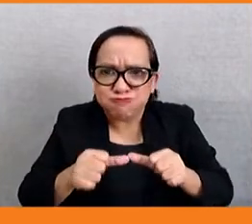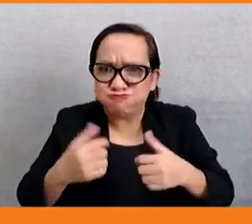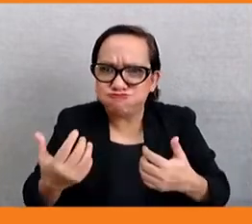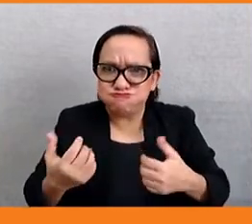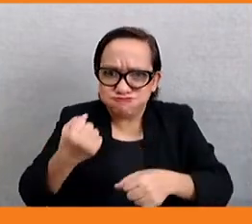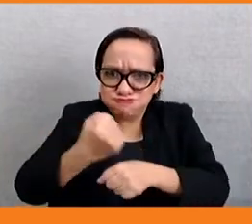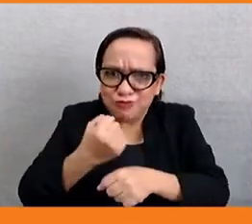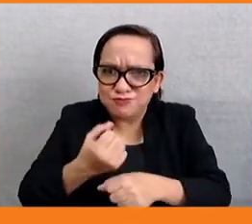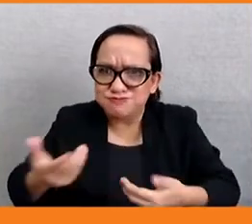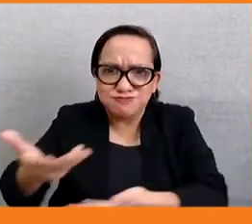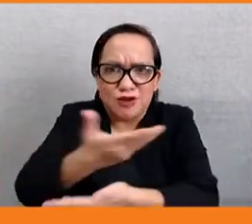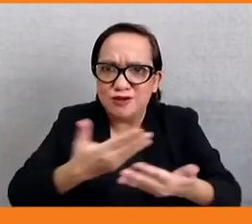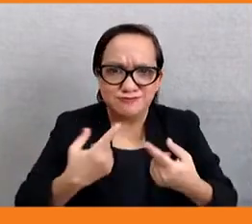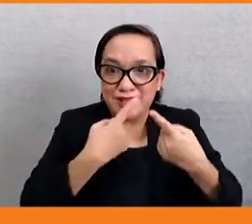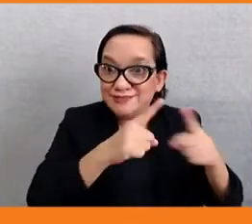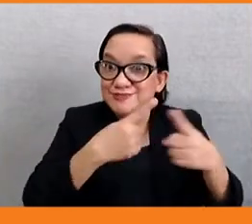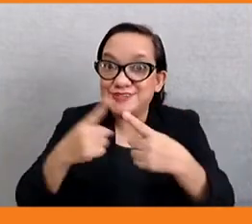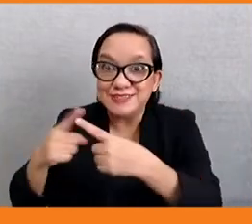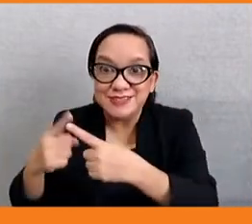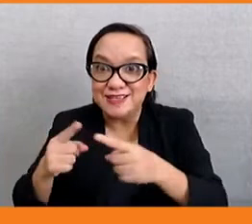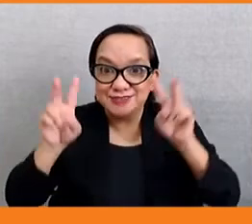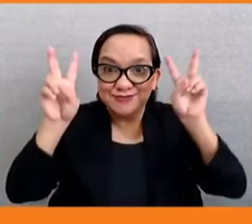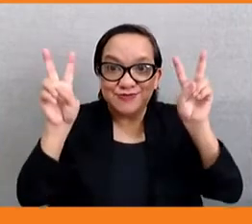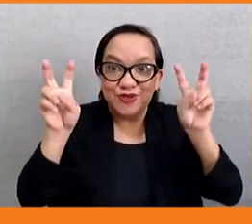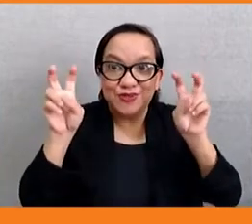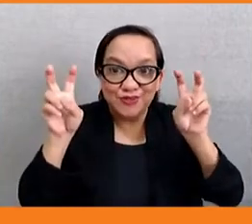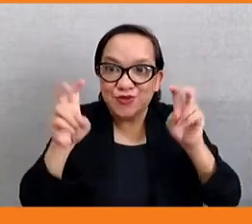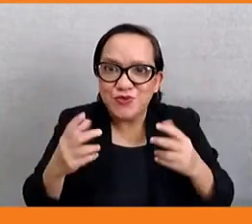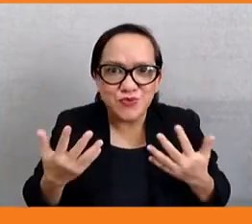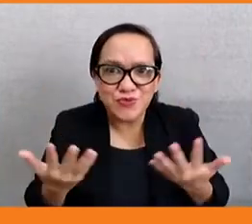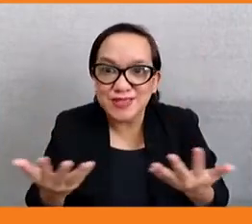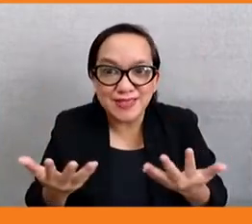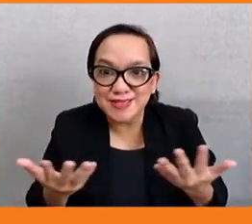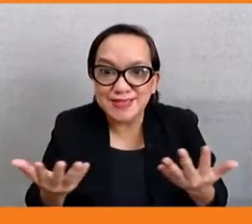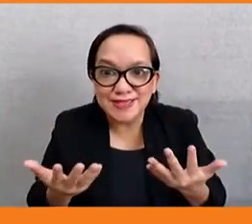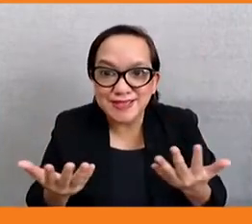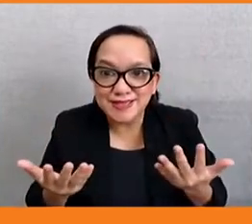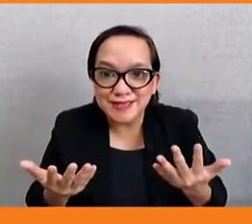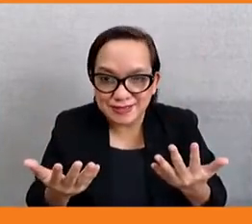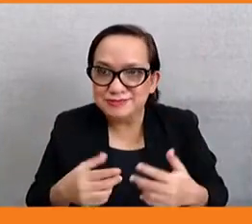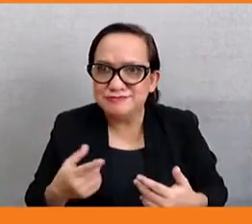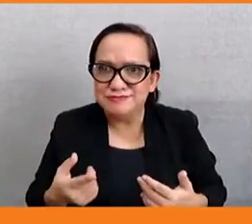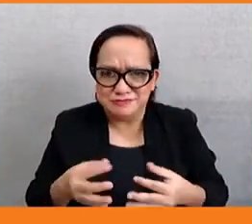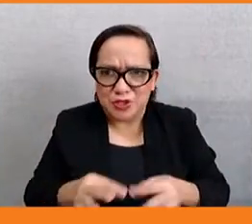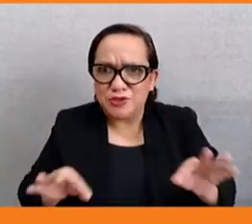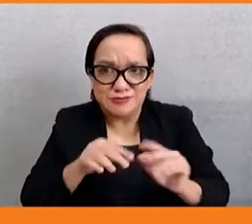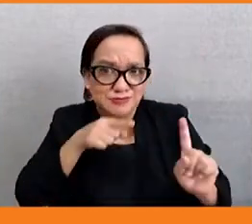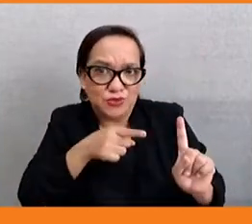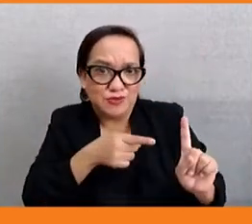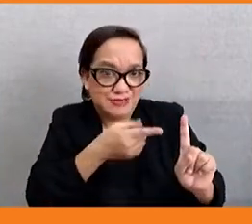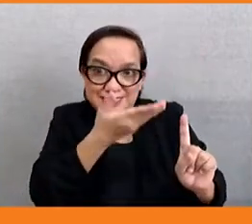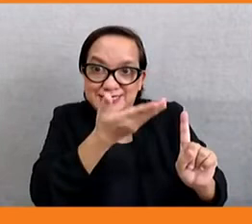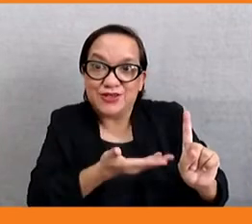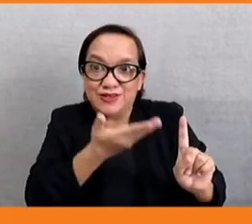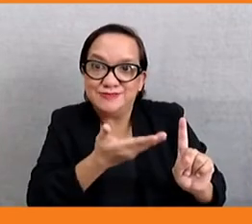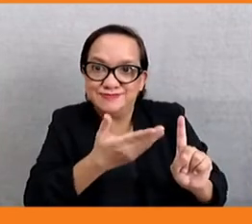Let me end by thanking you again for the important role you play in our work. I encourage you to keep the